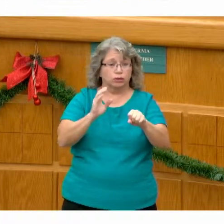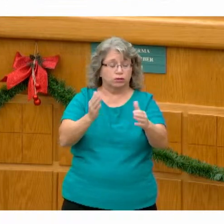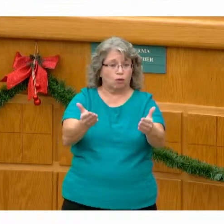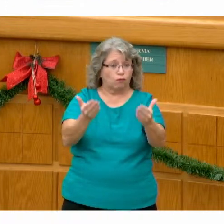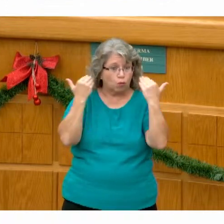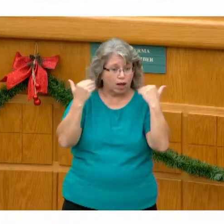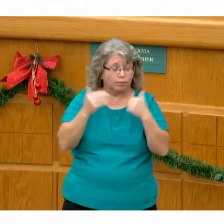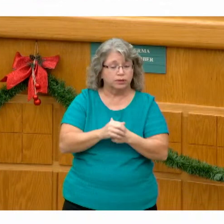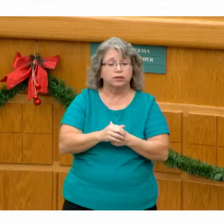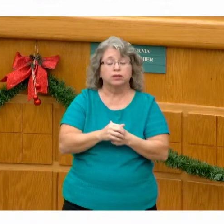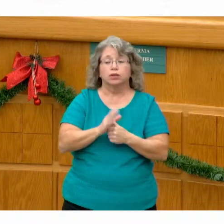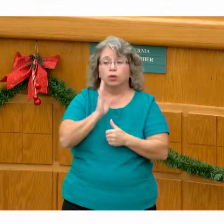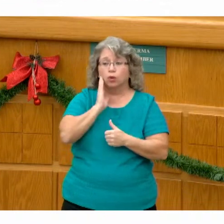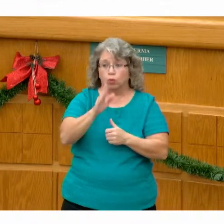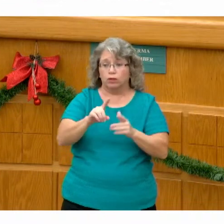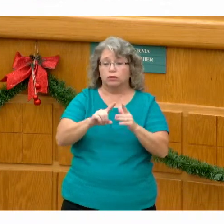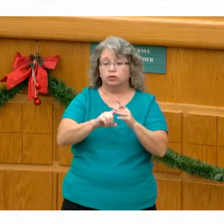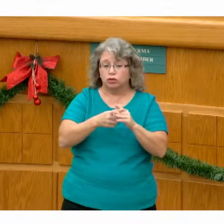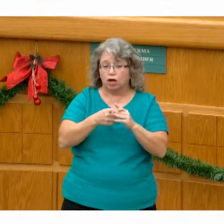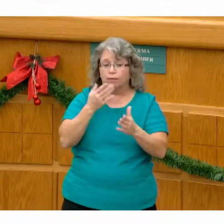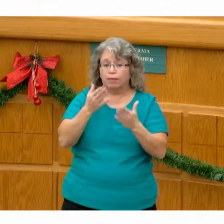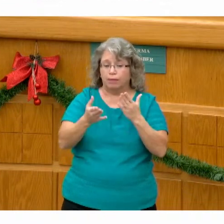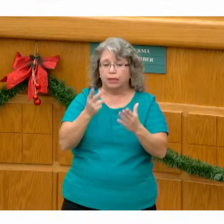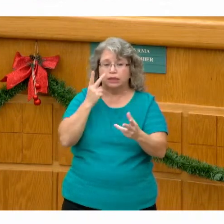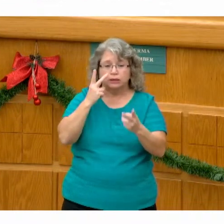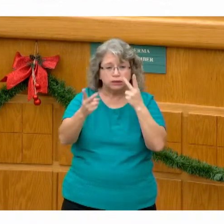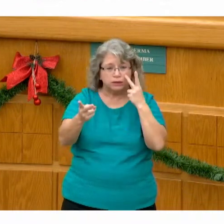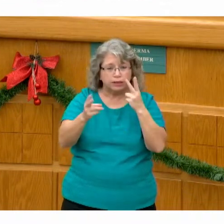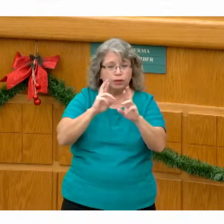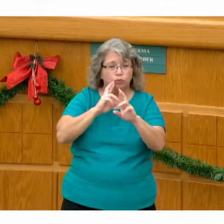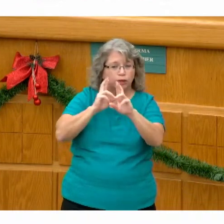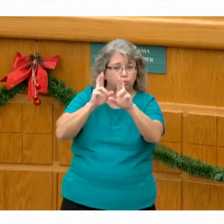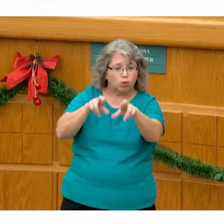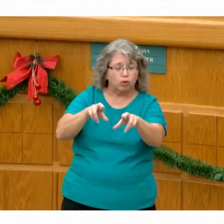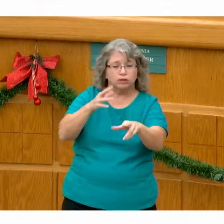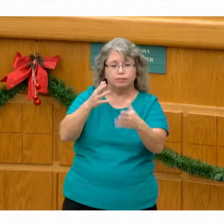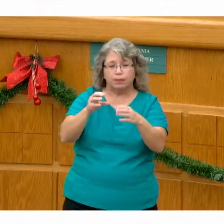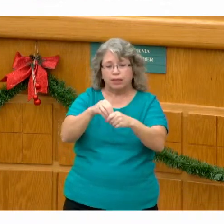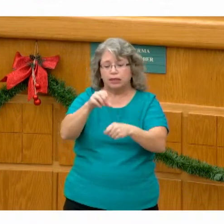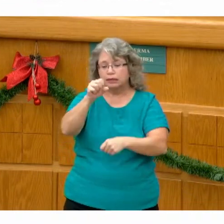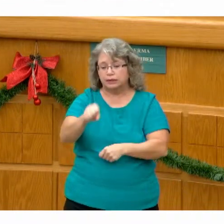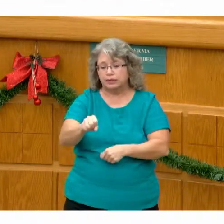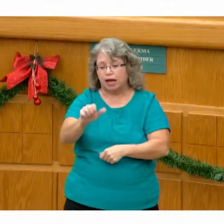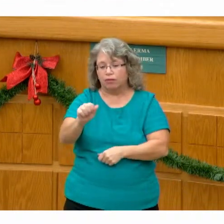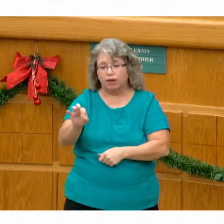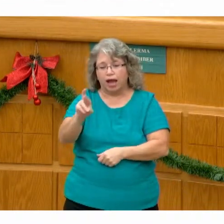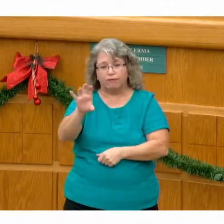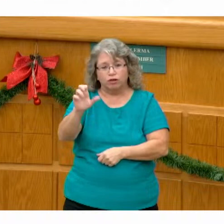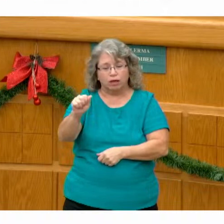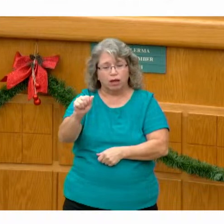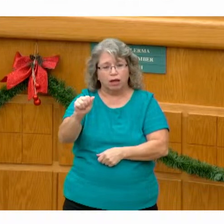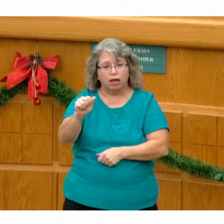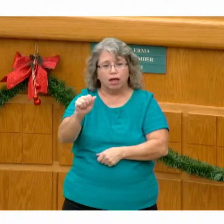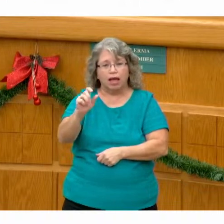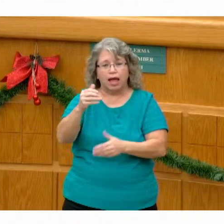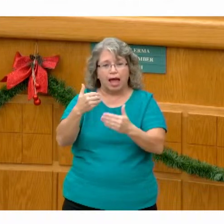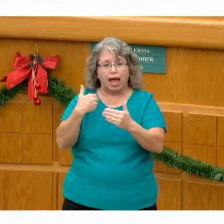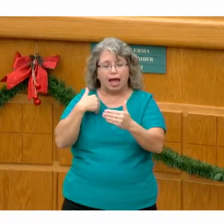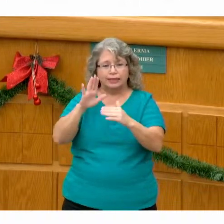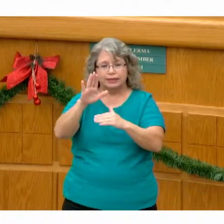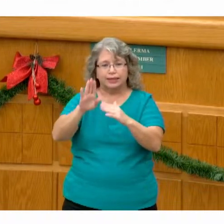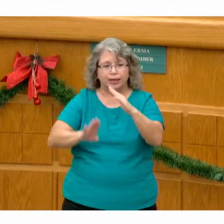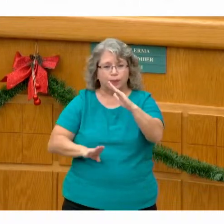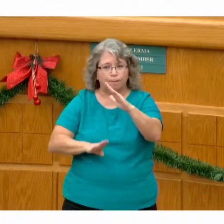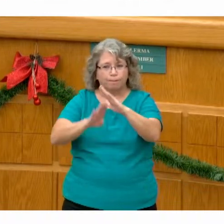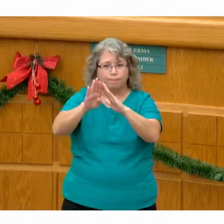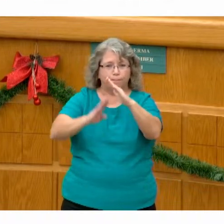to see reports of maybe in South Africa a peak, but it might be premature because you have to remember that the system in place